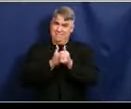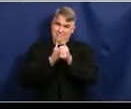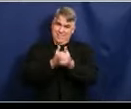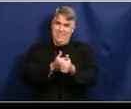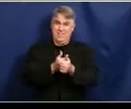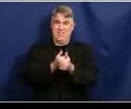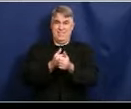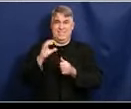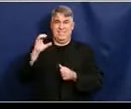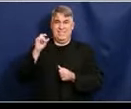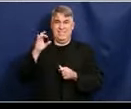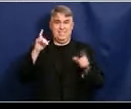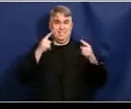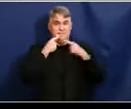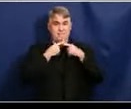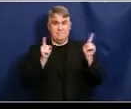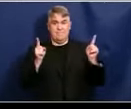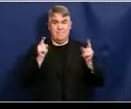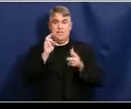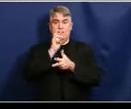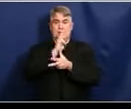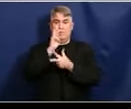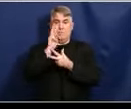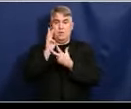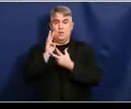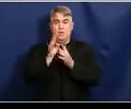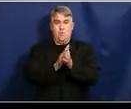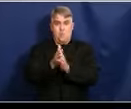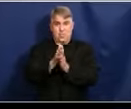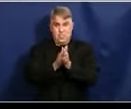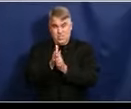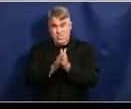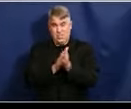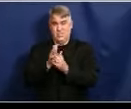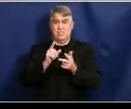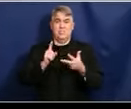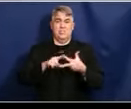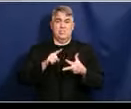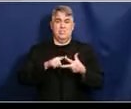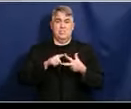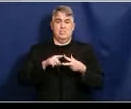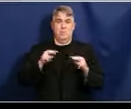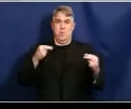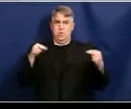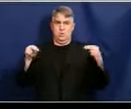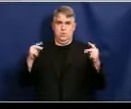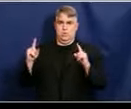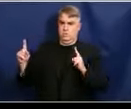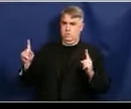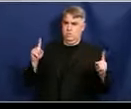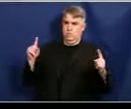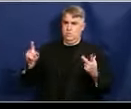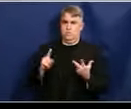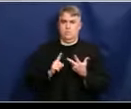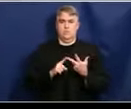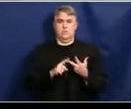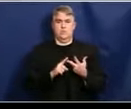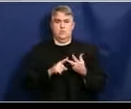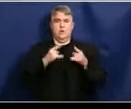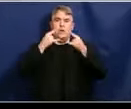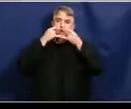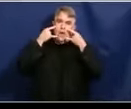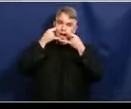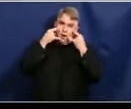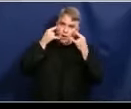Ws, wash your hands, watch your distance, and wear your facial coverings. And if you are sick, stay home,